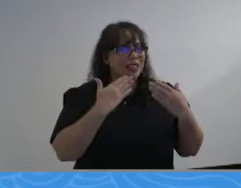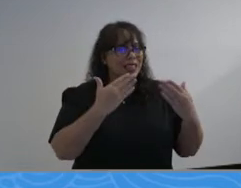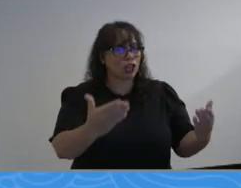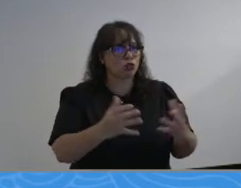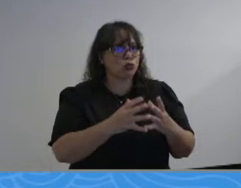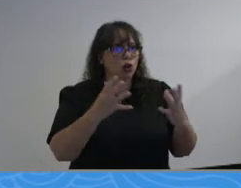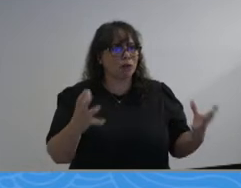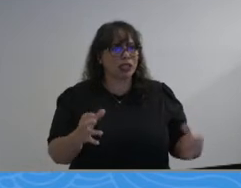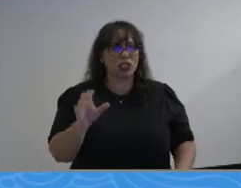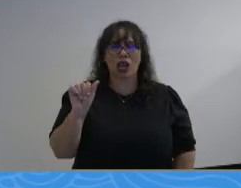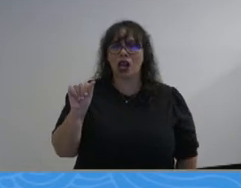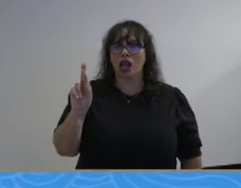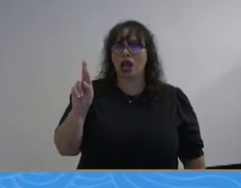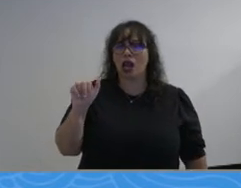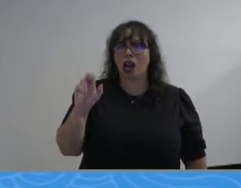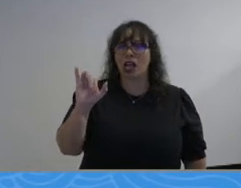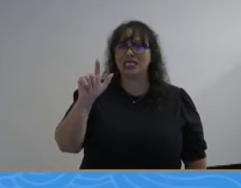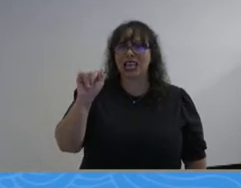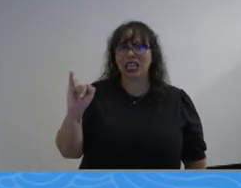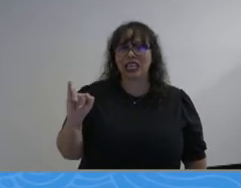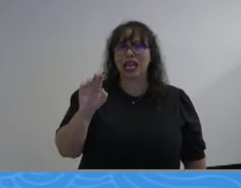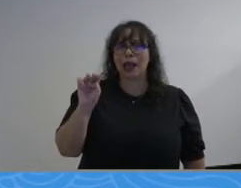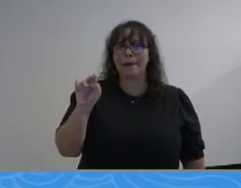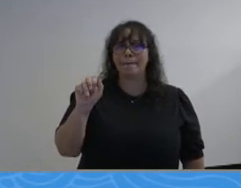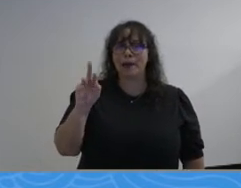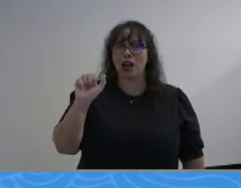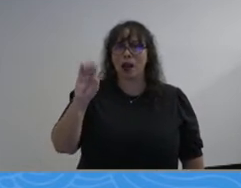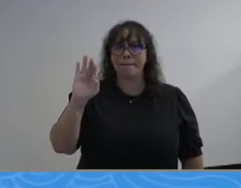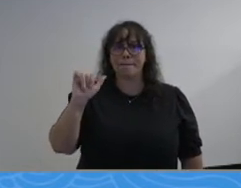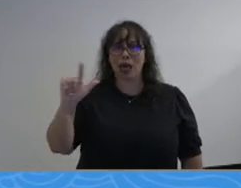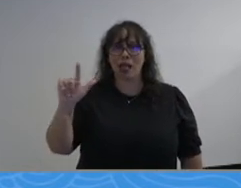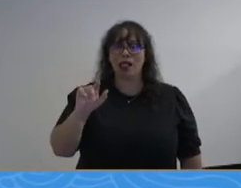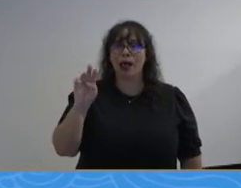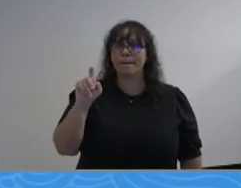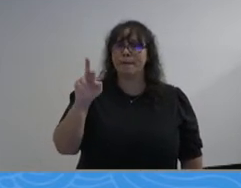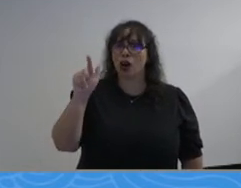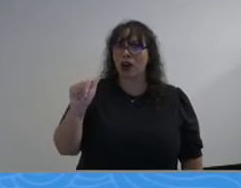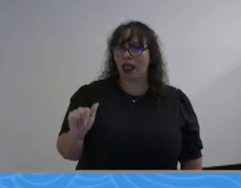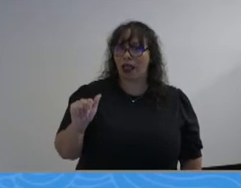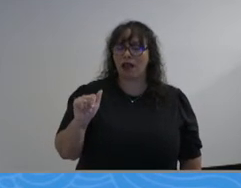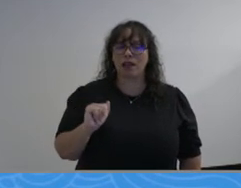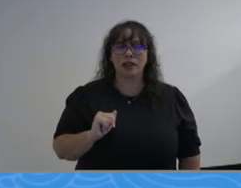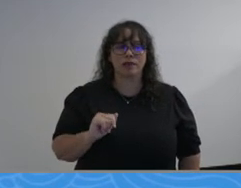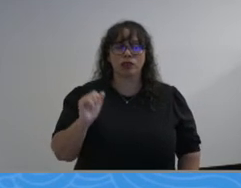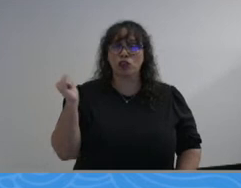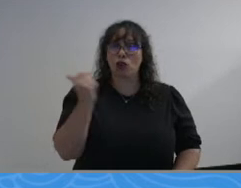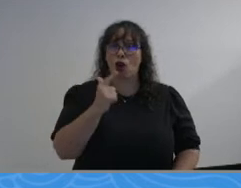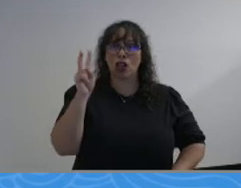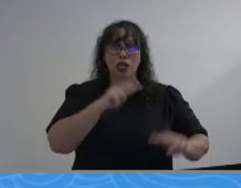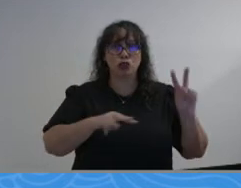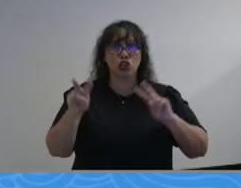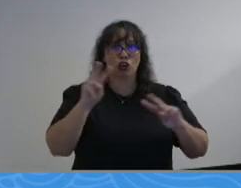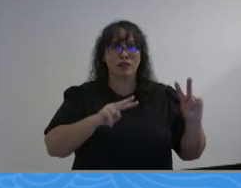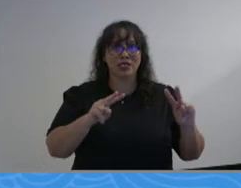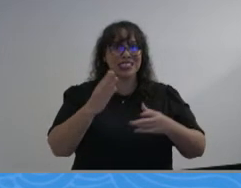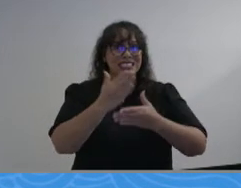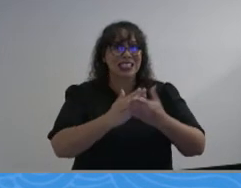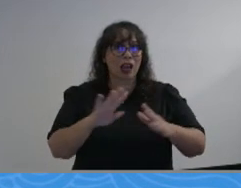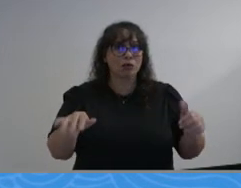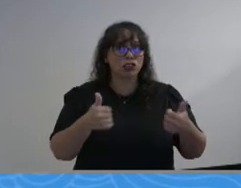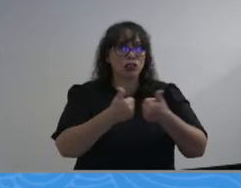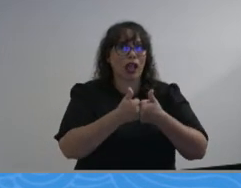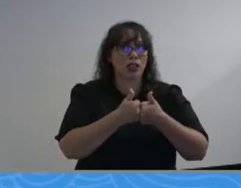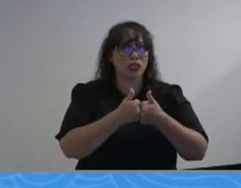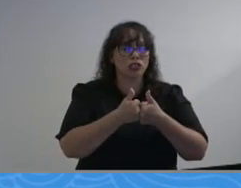much, Araceli, Maribel, and Maria. Just as you have all observed, these are some of the challenges that